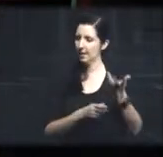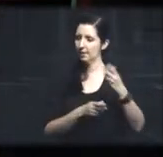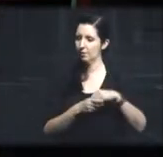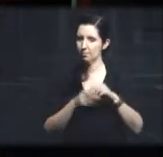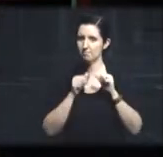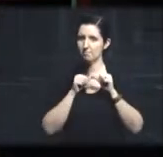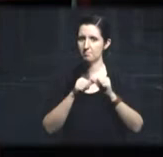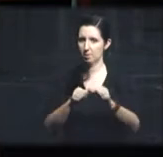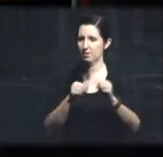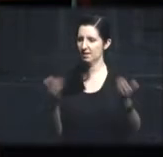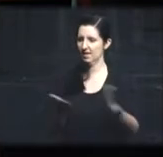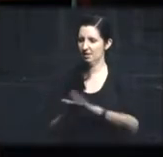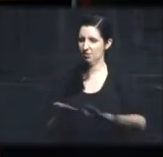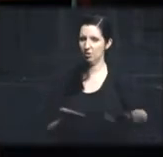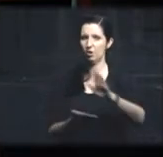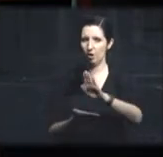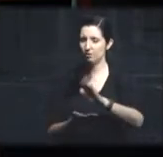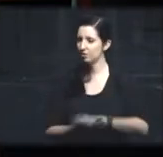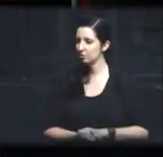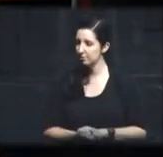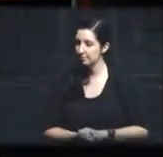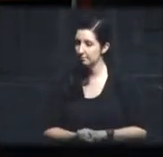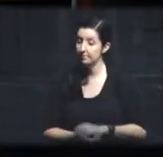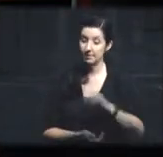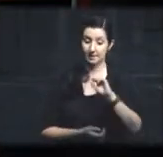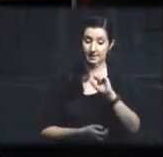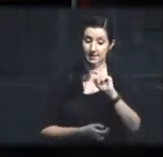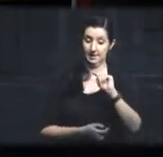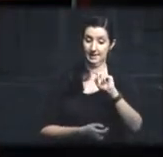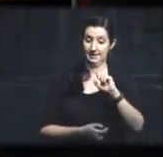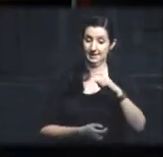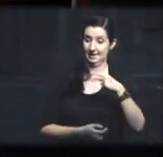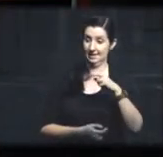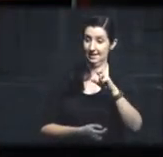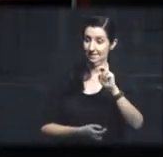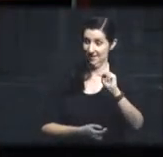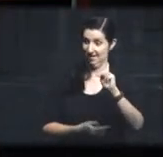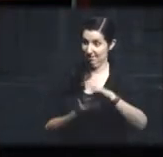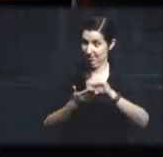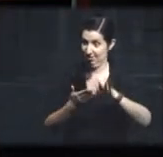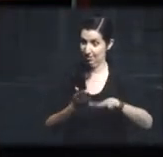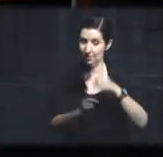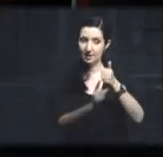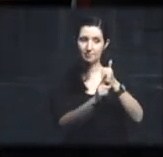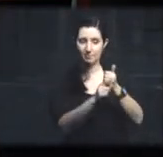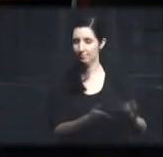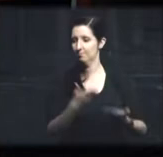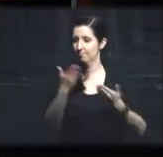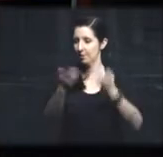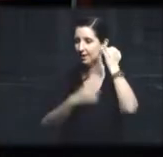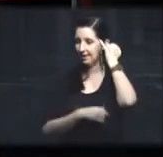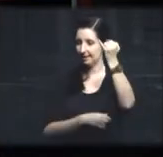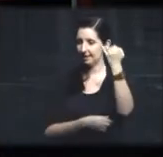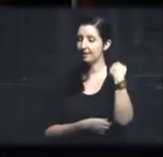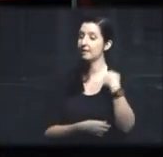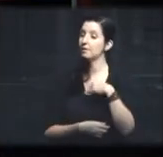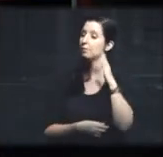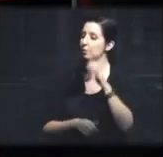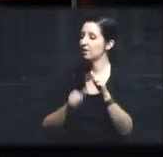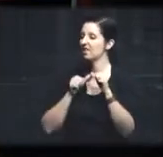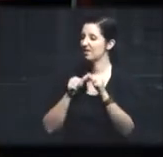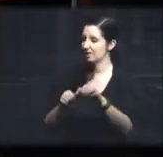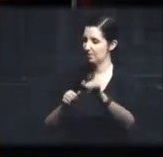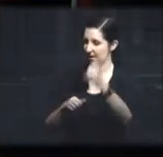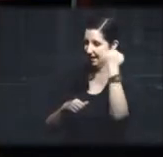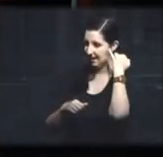the college and do this. So Stephen was the proposer behind this, and we'll continue this. What started and has been running